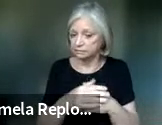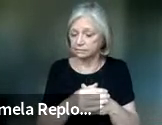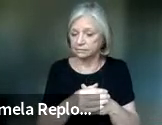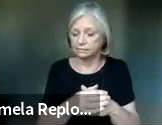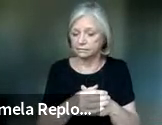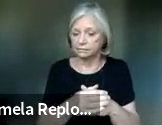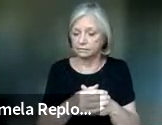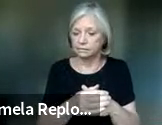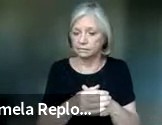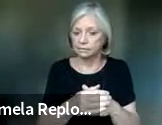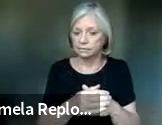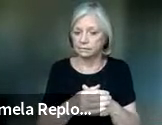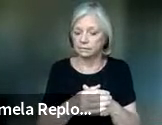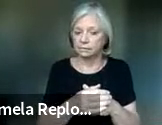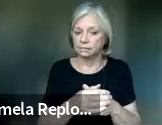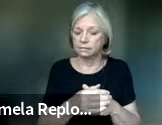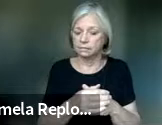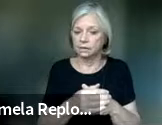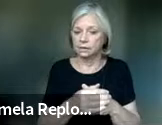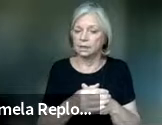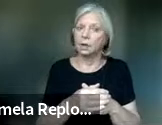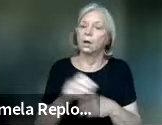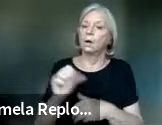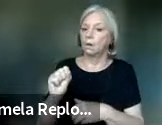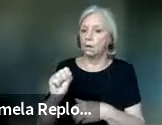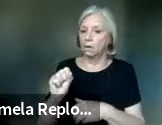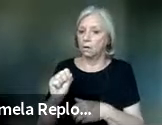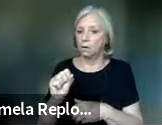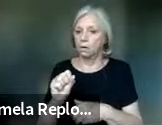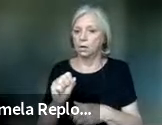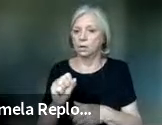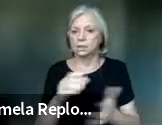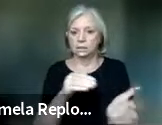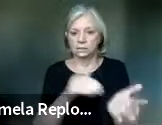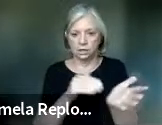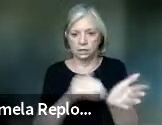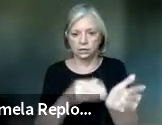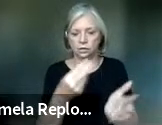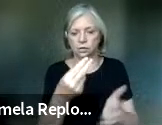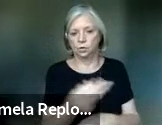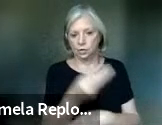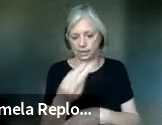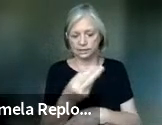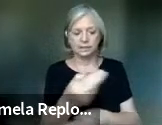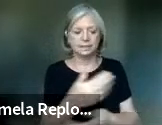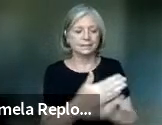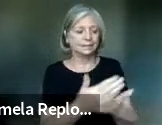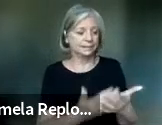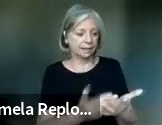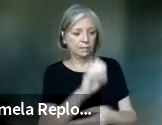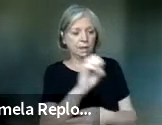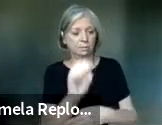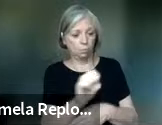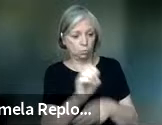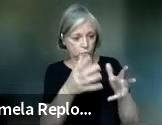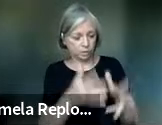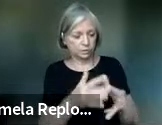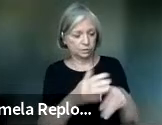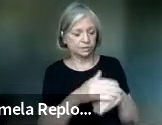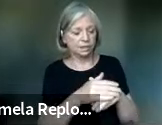So employers can use self-attestation, and that can be